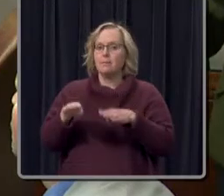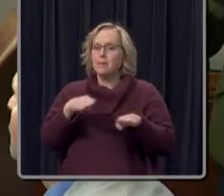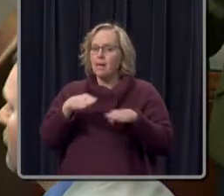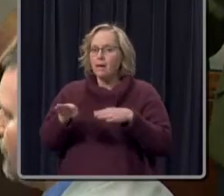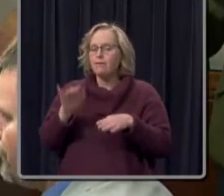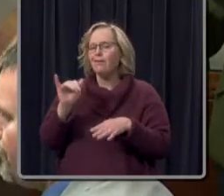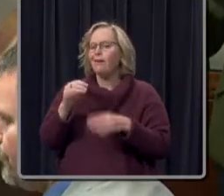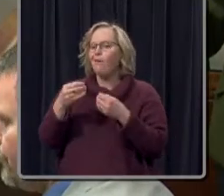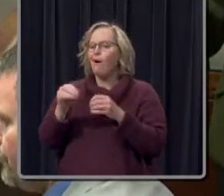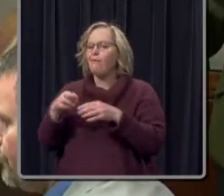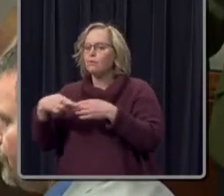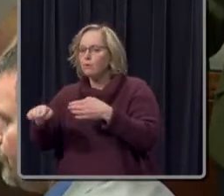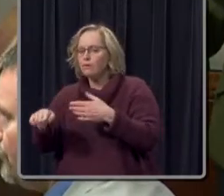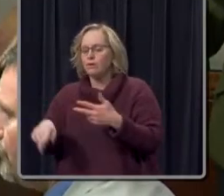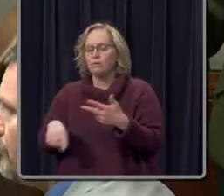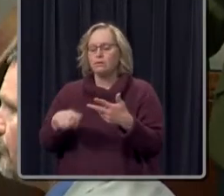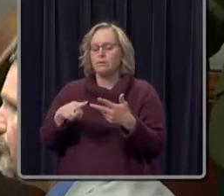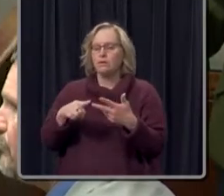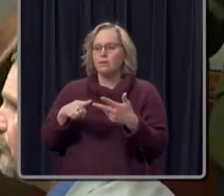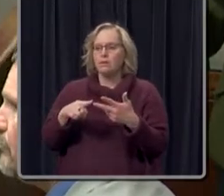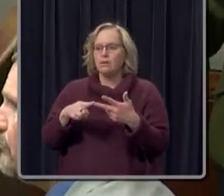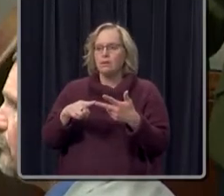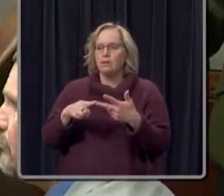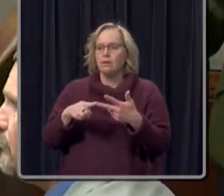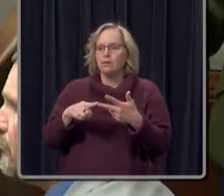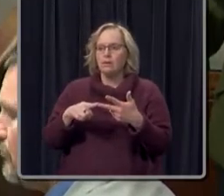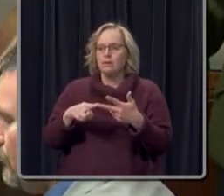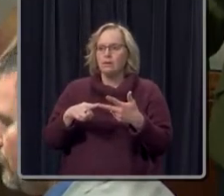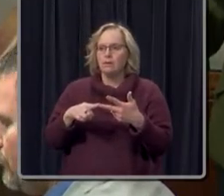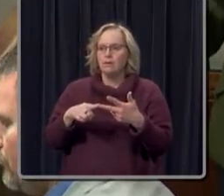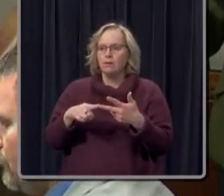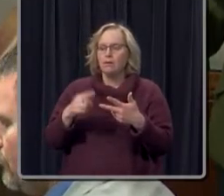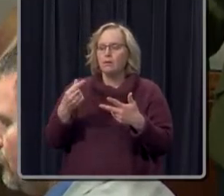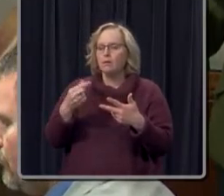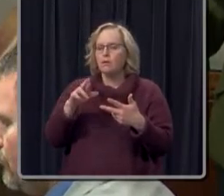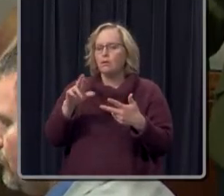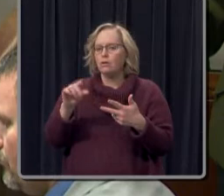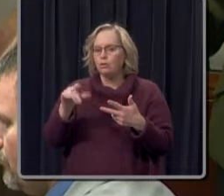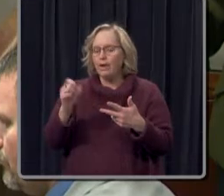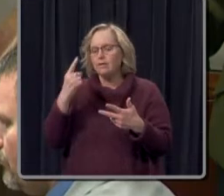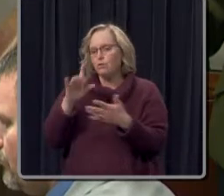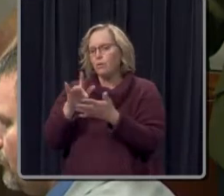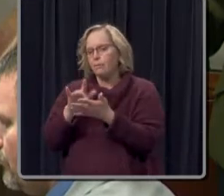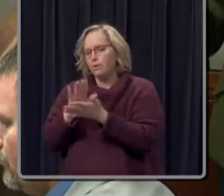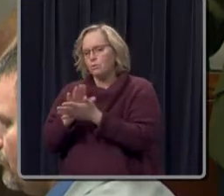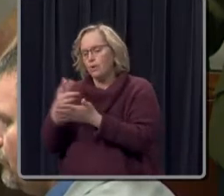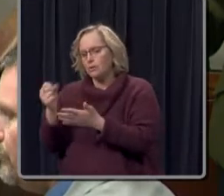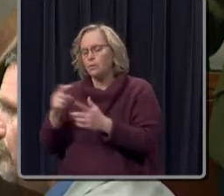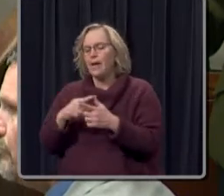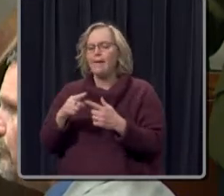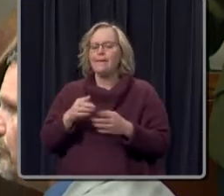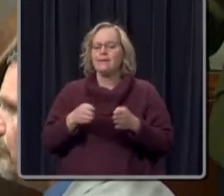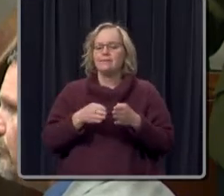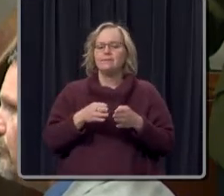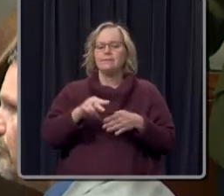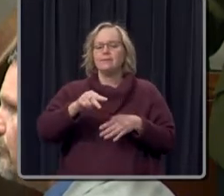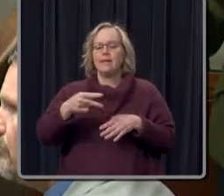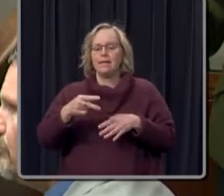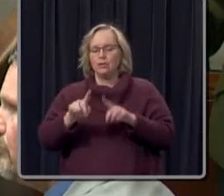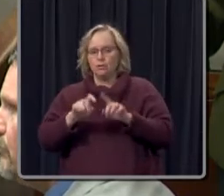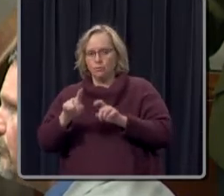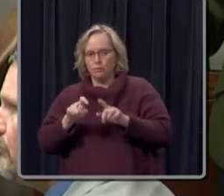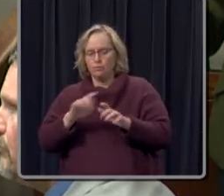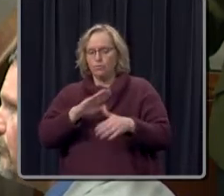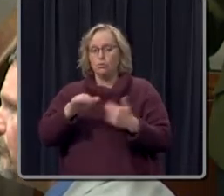like that, course grades for our secondary students, as well as that universal screening data. So all 4 of those data points come together to